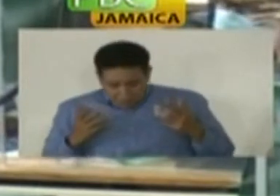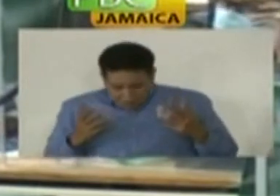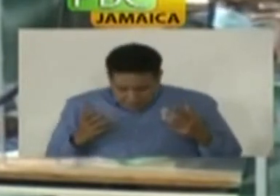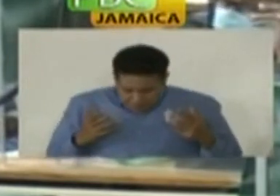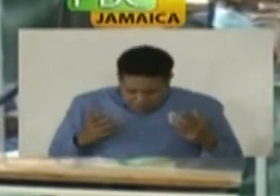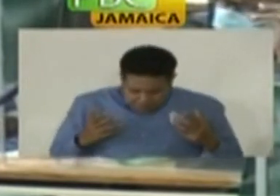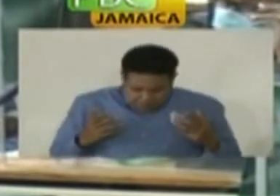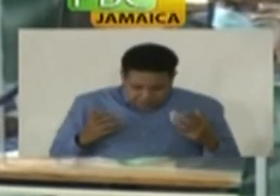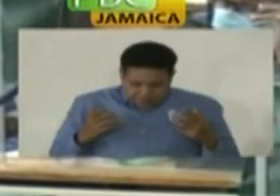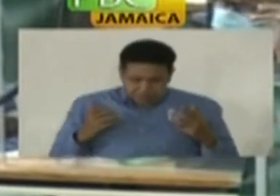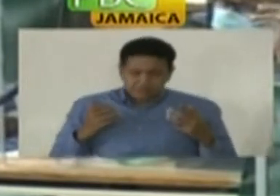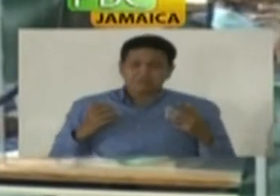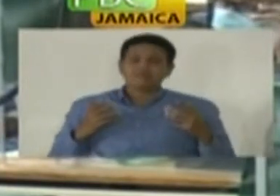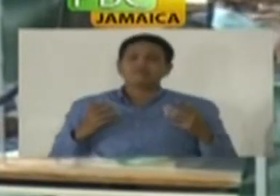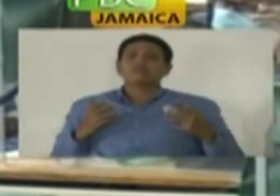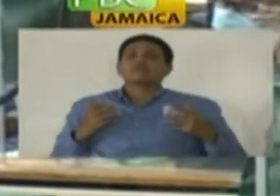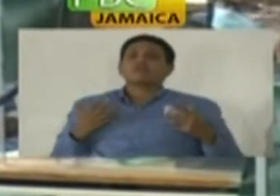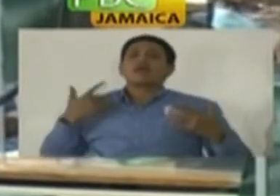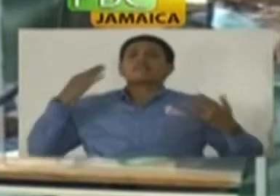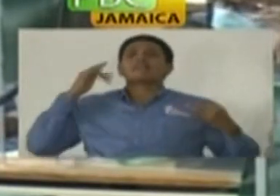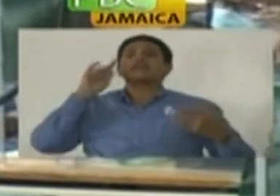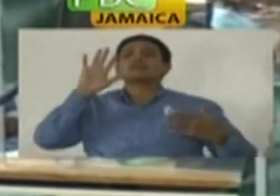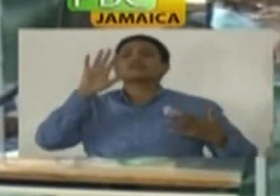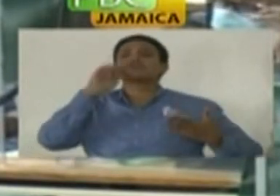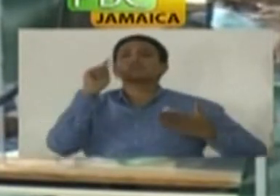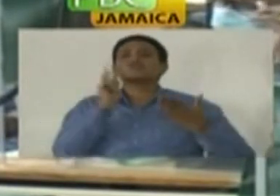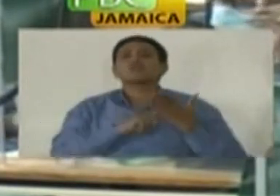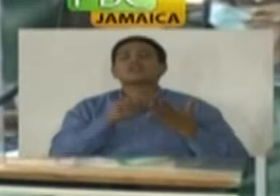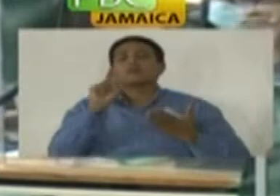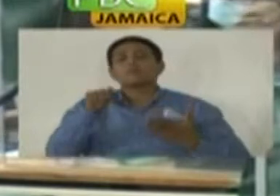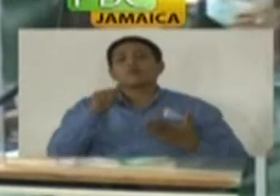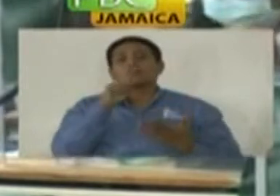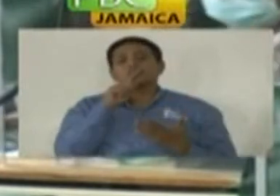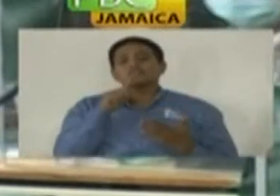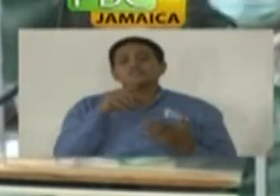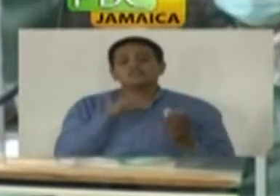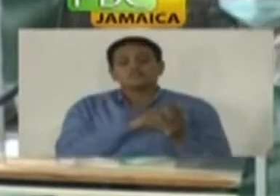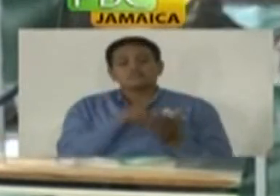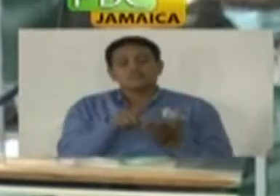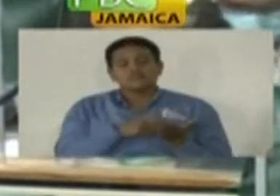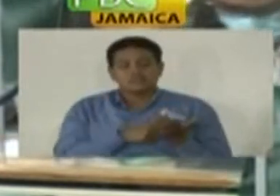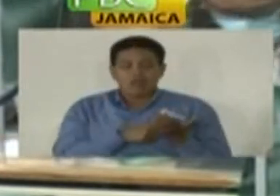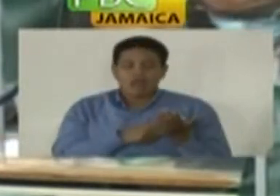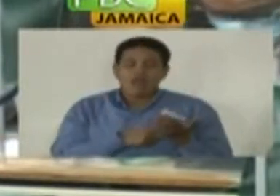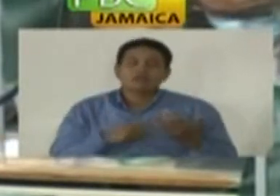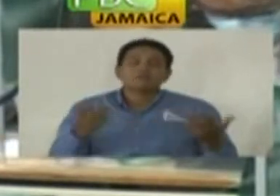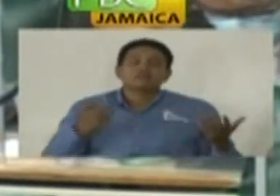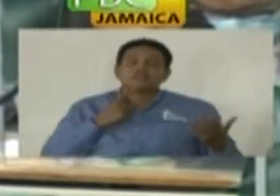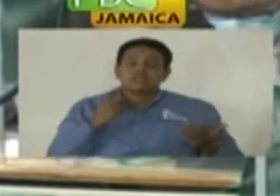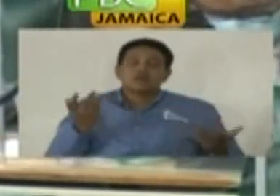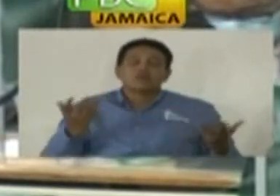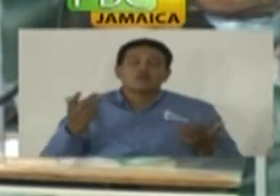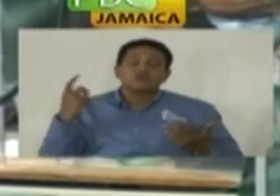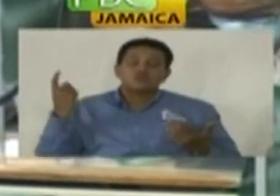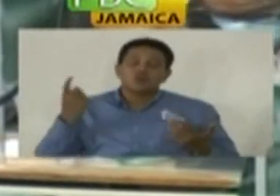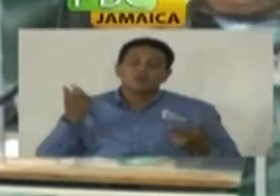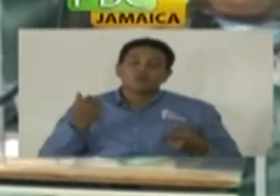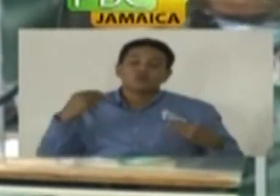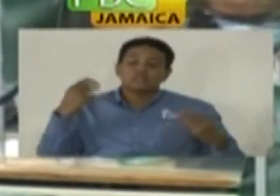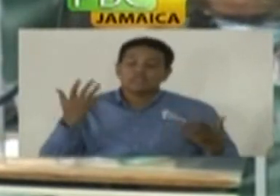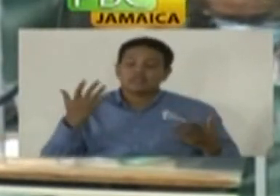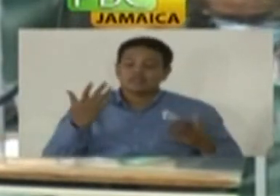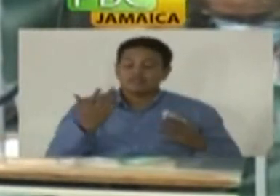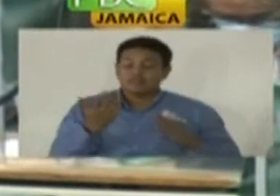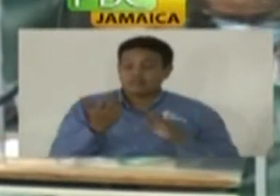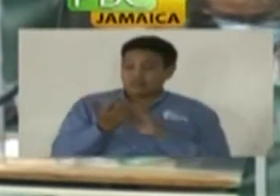that even his recognition must put paid to this argument that somehow to give the prosecution